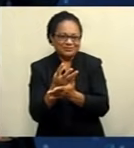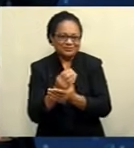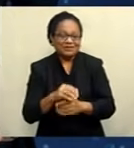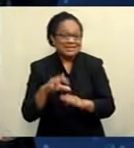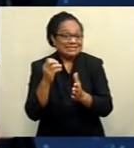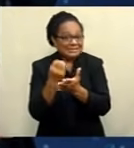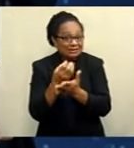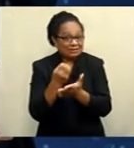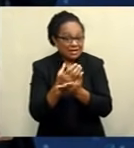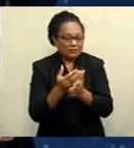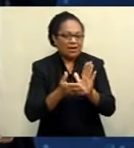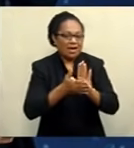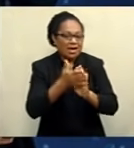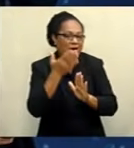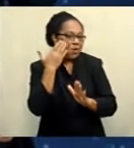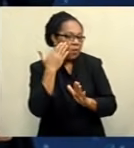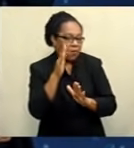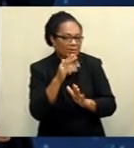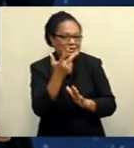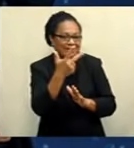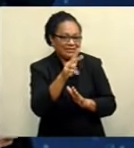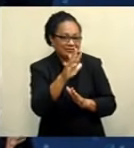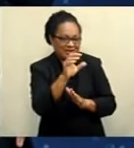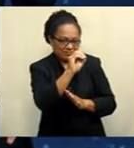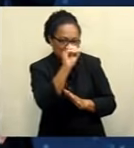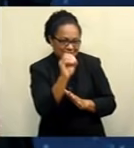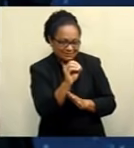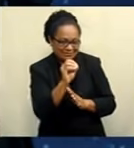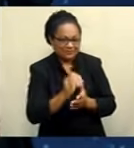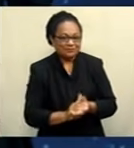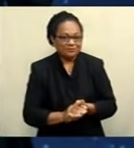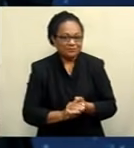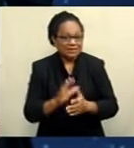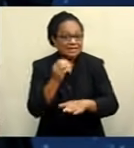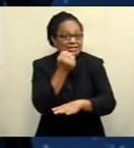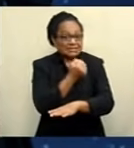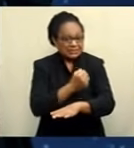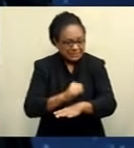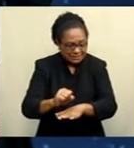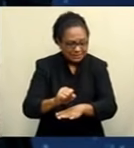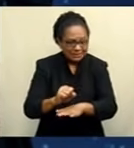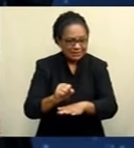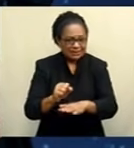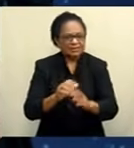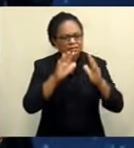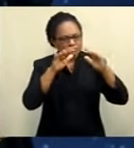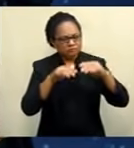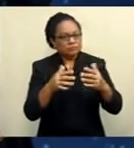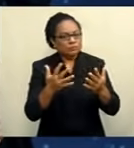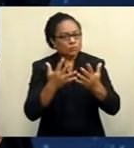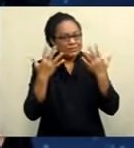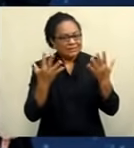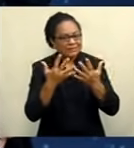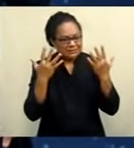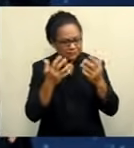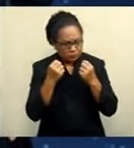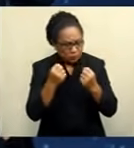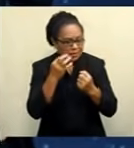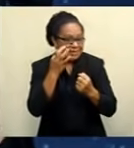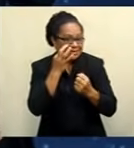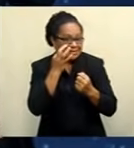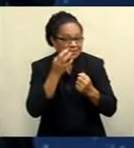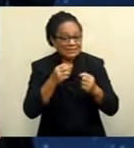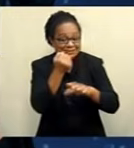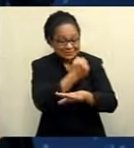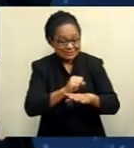had the highest humidity level of 85%. At sea, moderate to fresh southeasterly winds, moderate to rough seas.